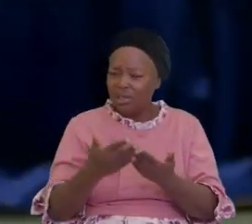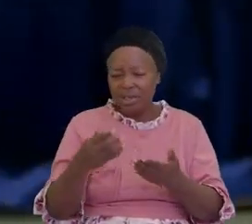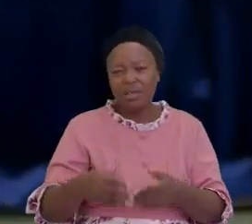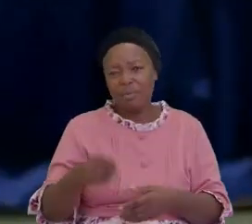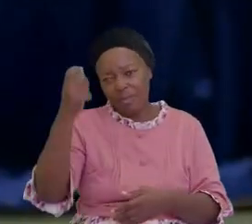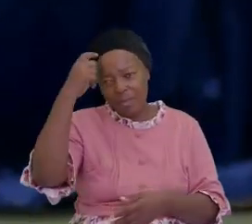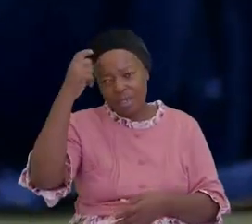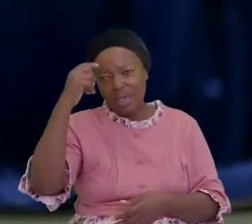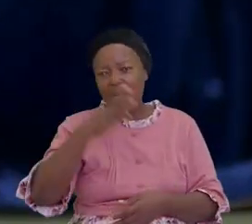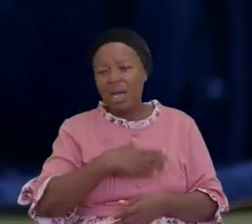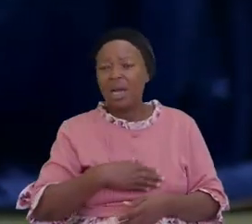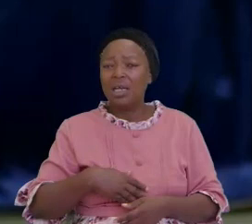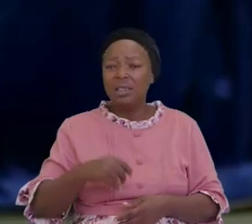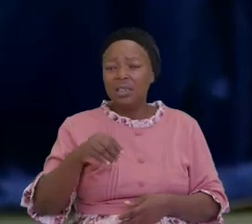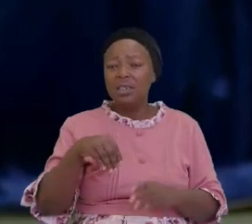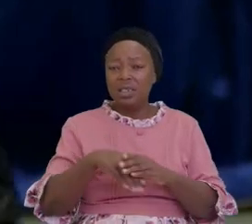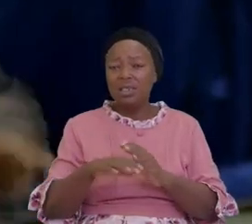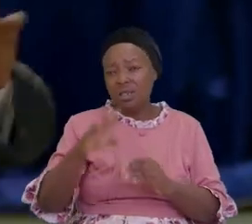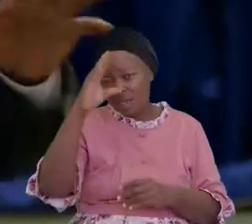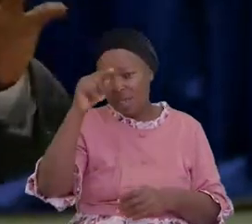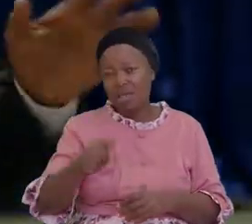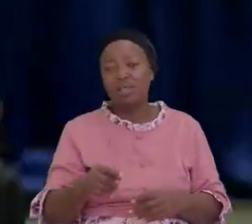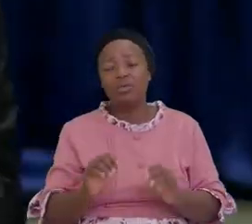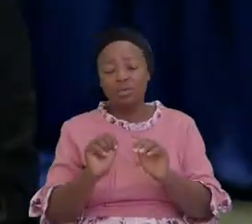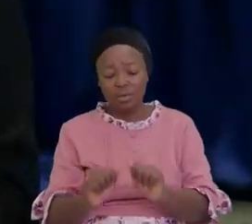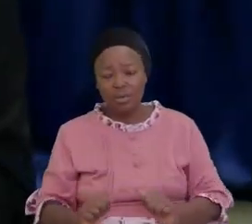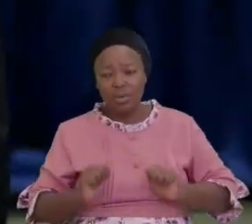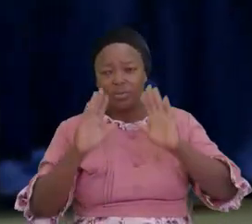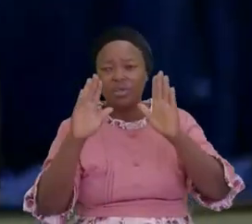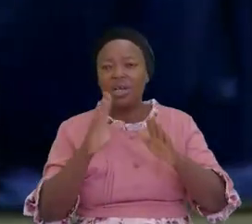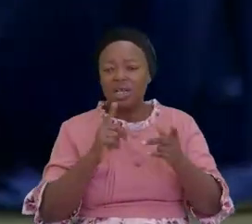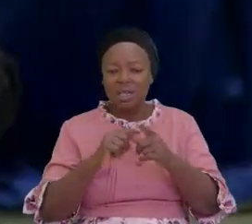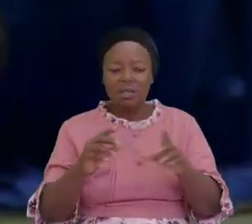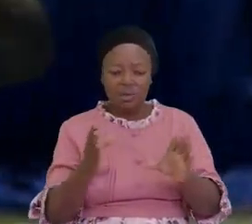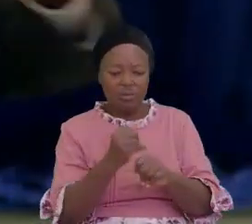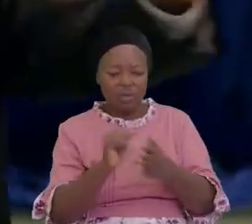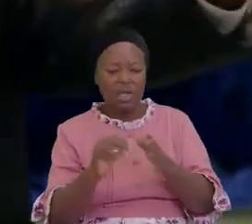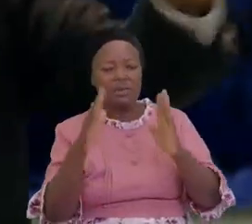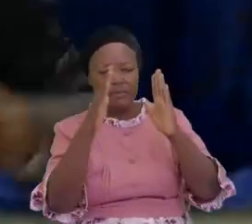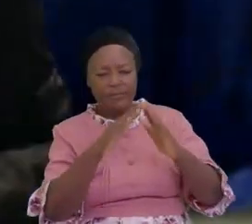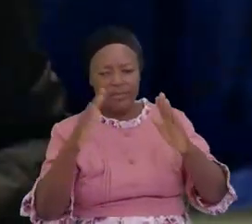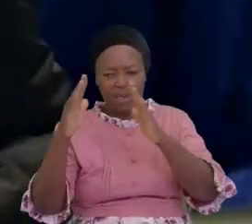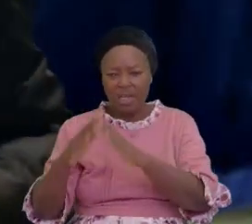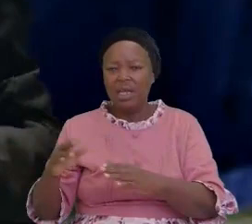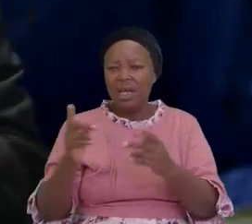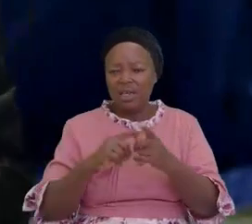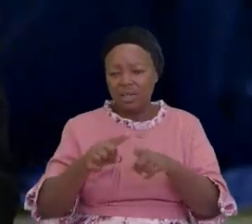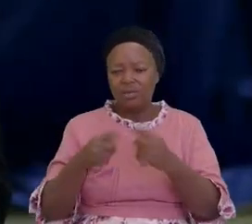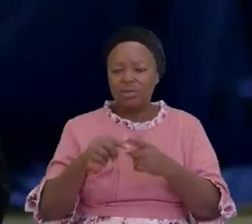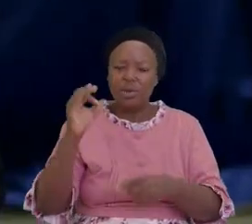And in my submission. And we got to that village. Well, we're going to